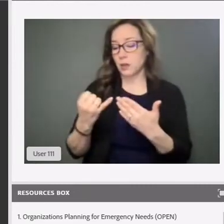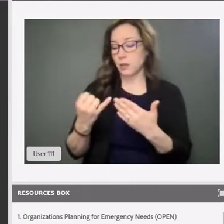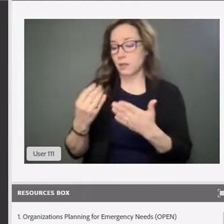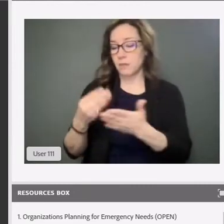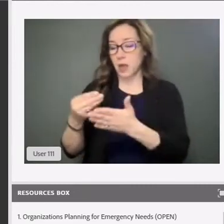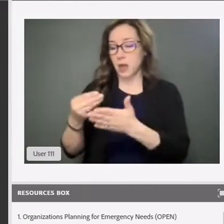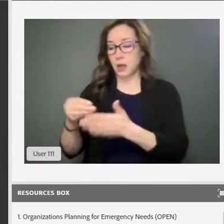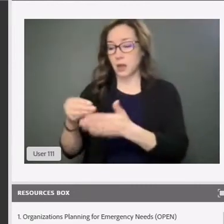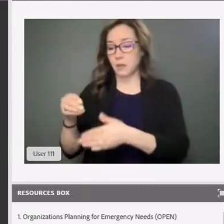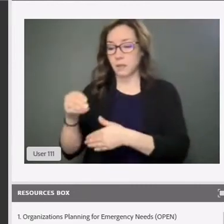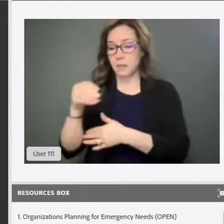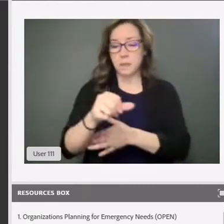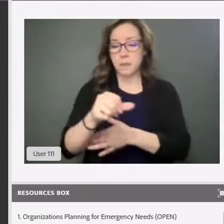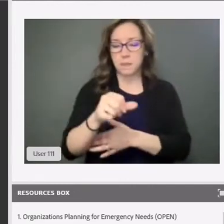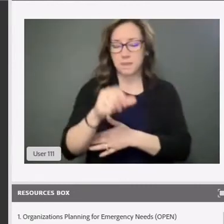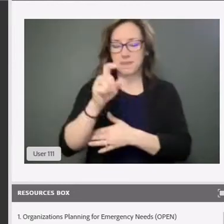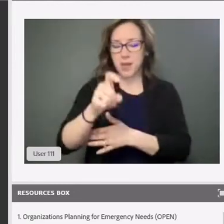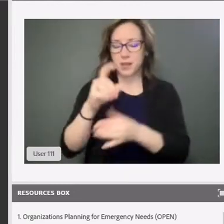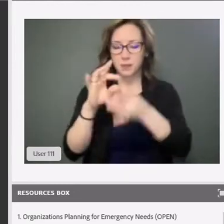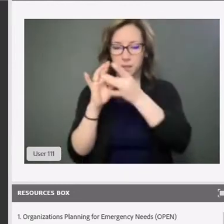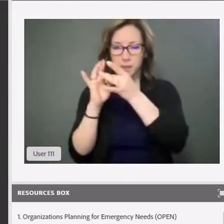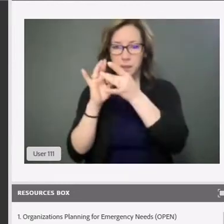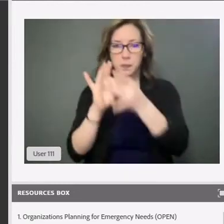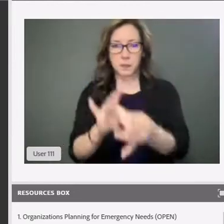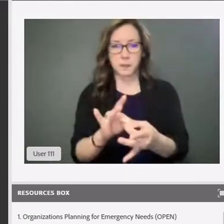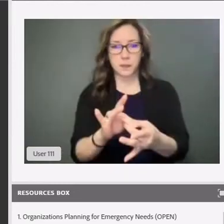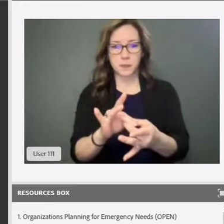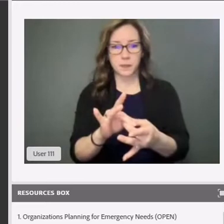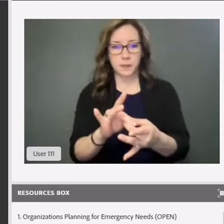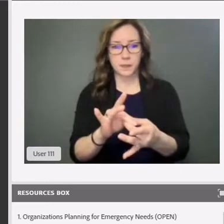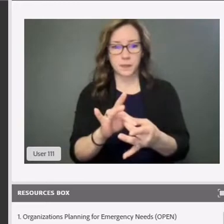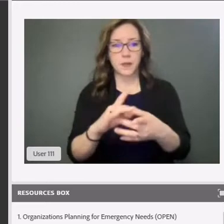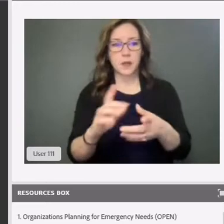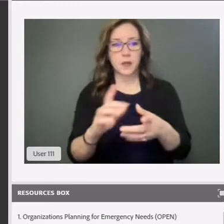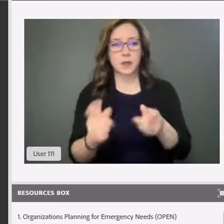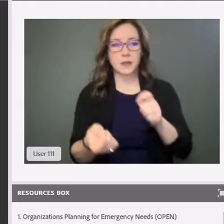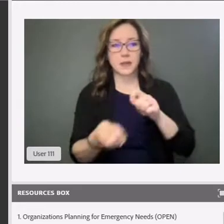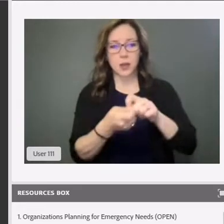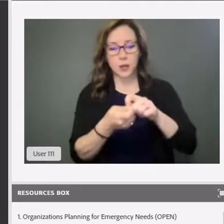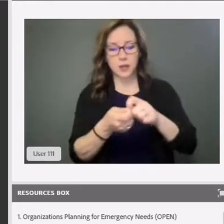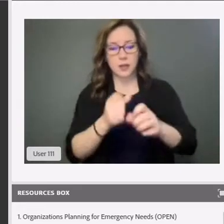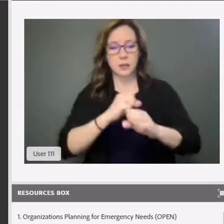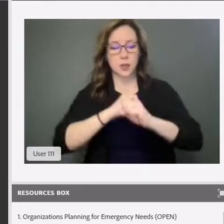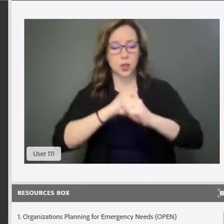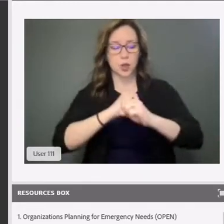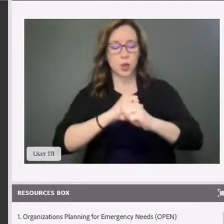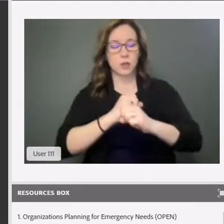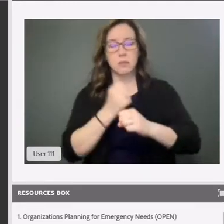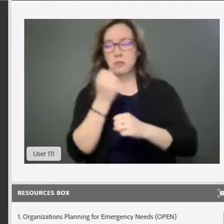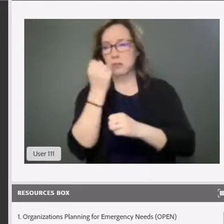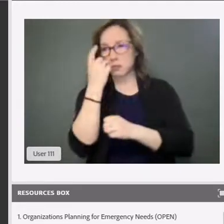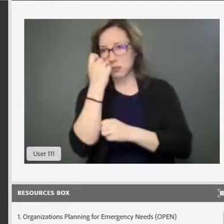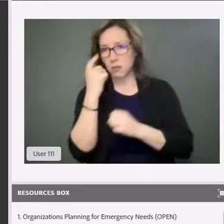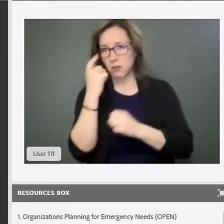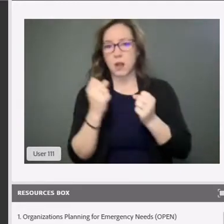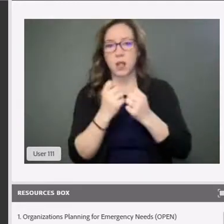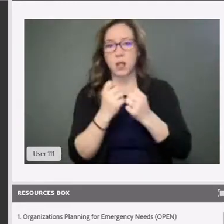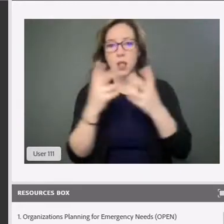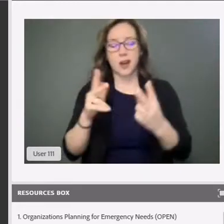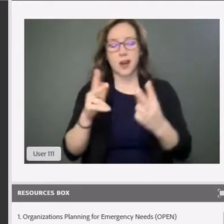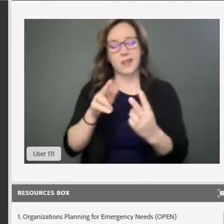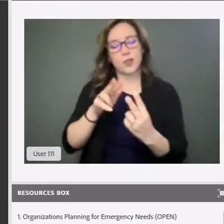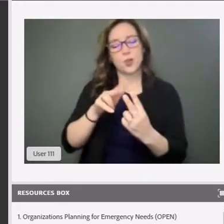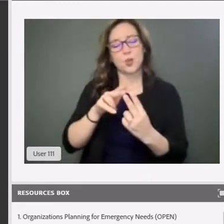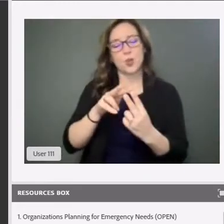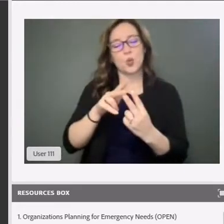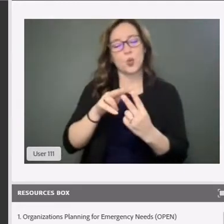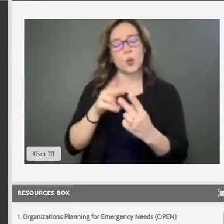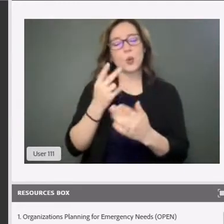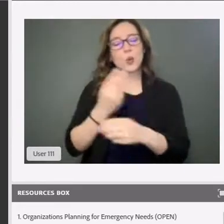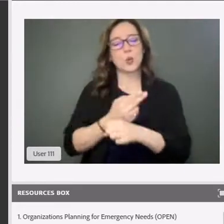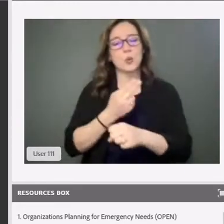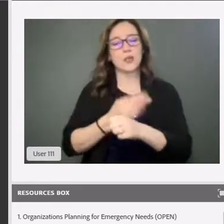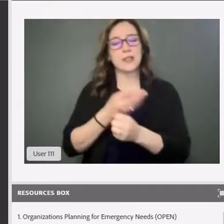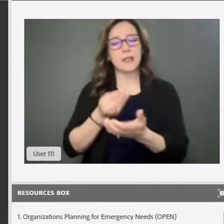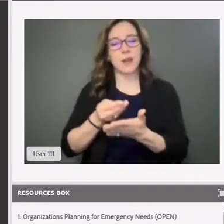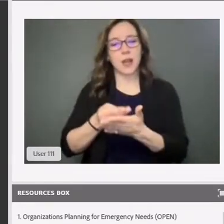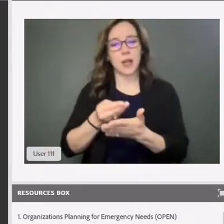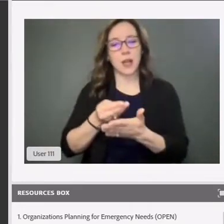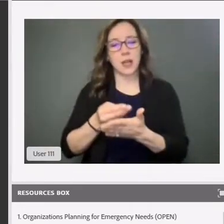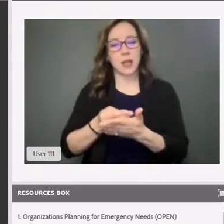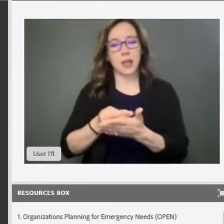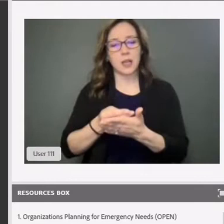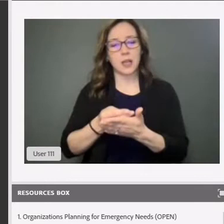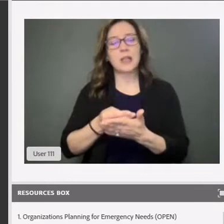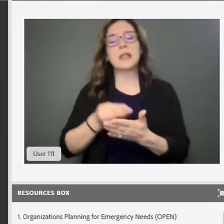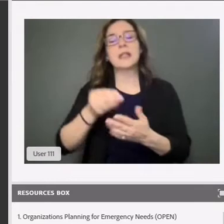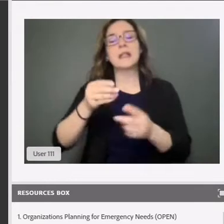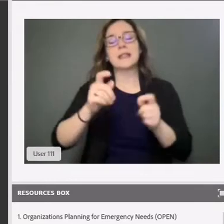funding must be related to terrorism security. Now, we realize there are a lot of dual uses of funds, and something that can be used